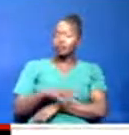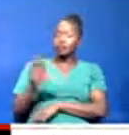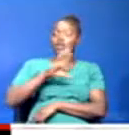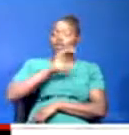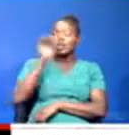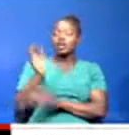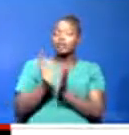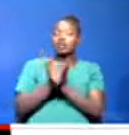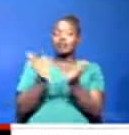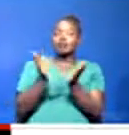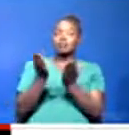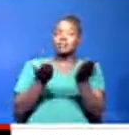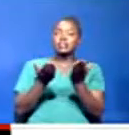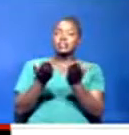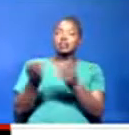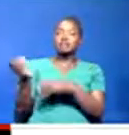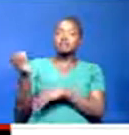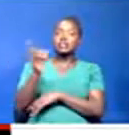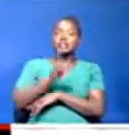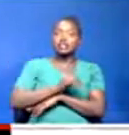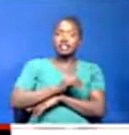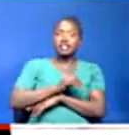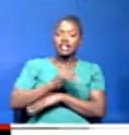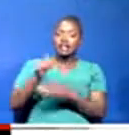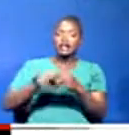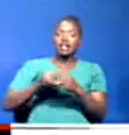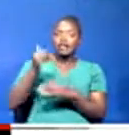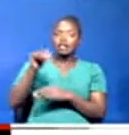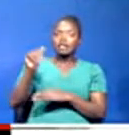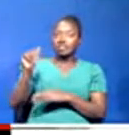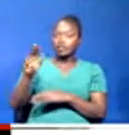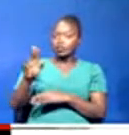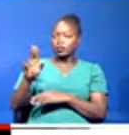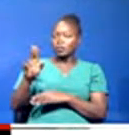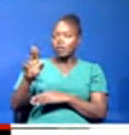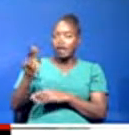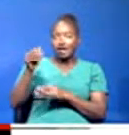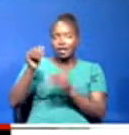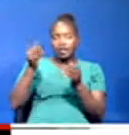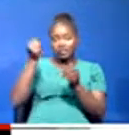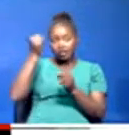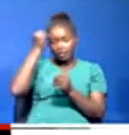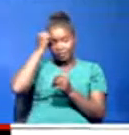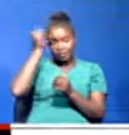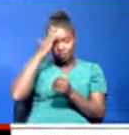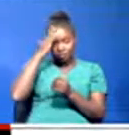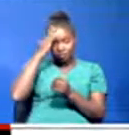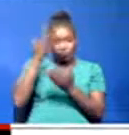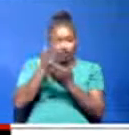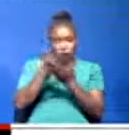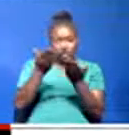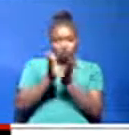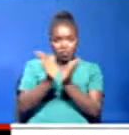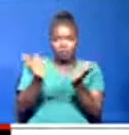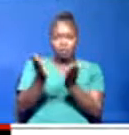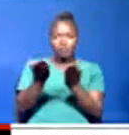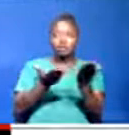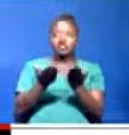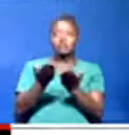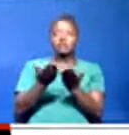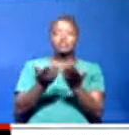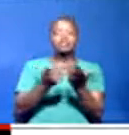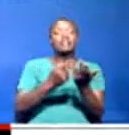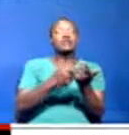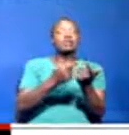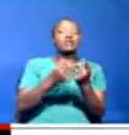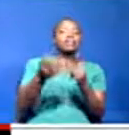Service Day is in the calendar of the Africa Union and is marked to reflect on the functions of public service and take stock of achievements and